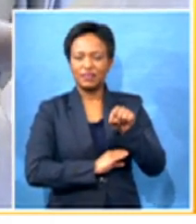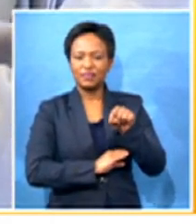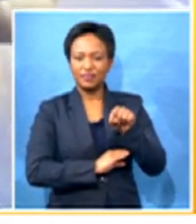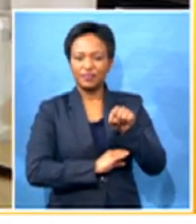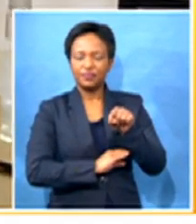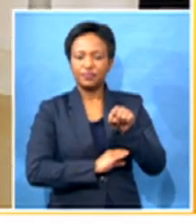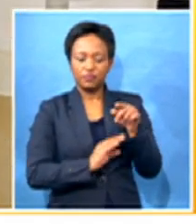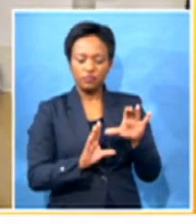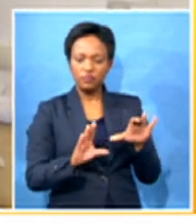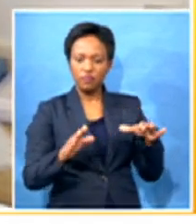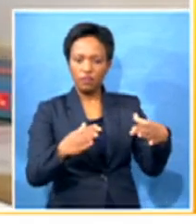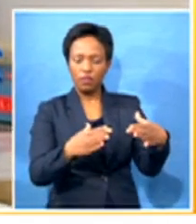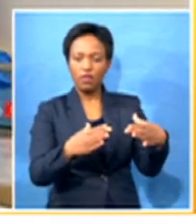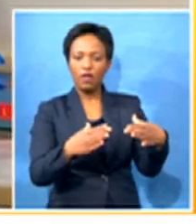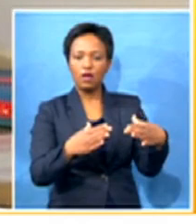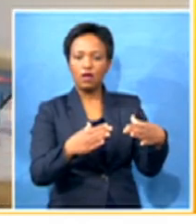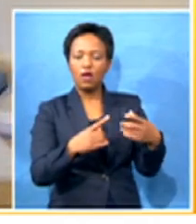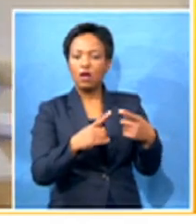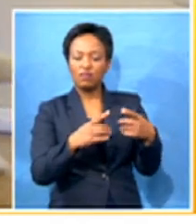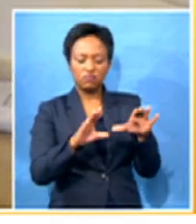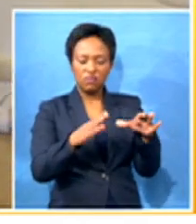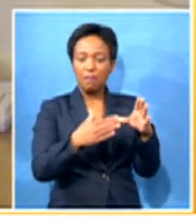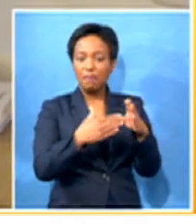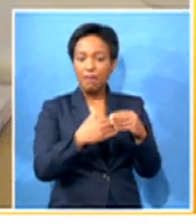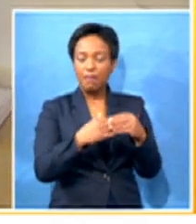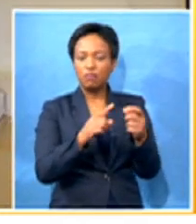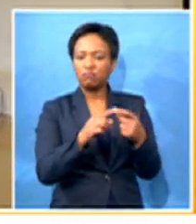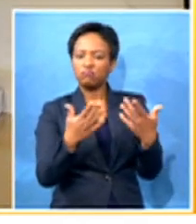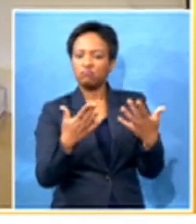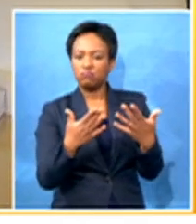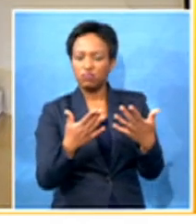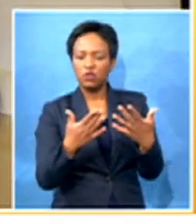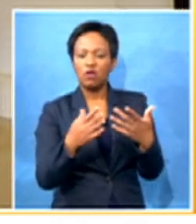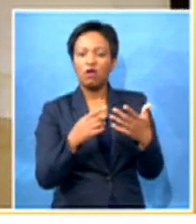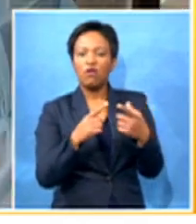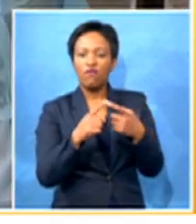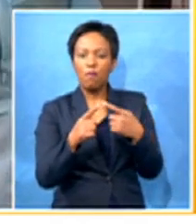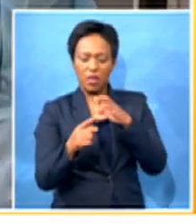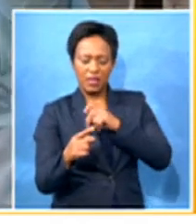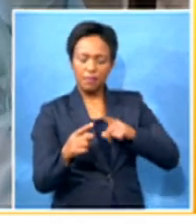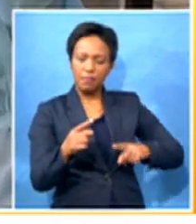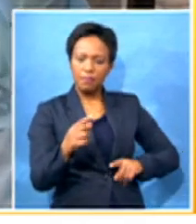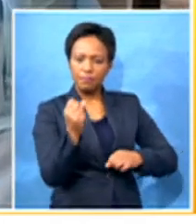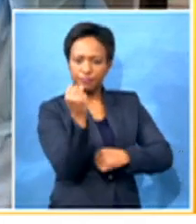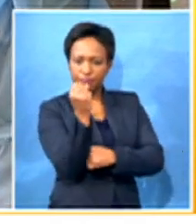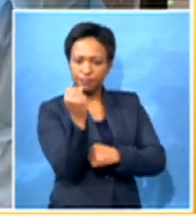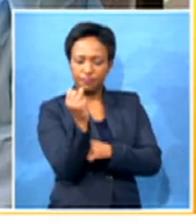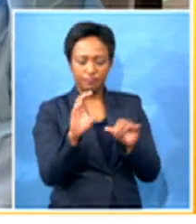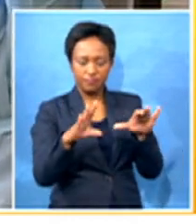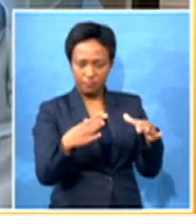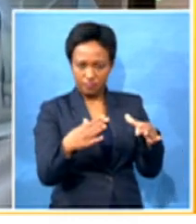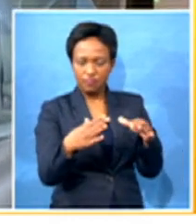members from our employees from the premier's office. They include